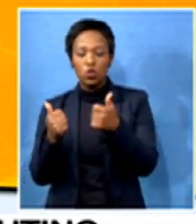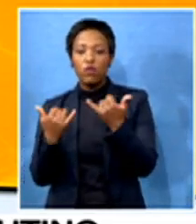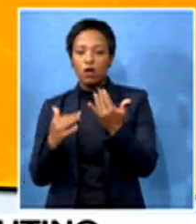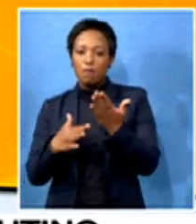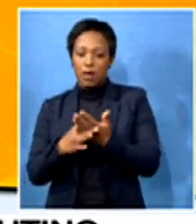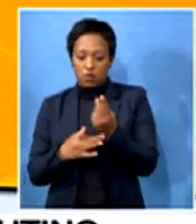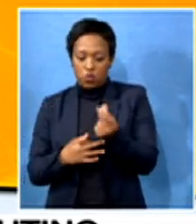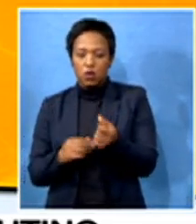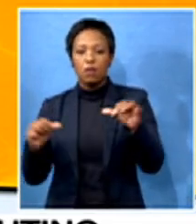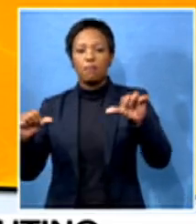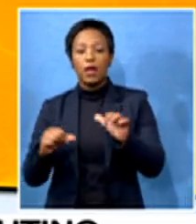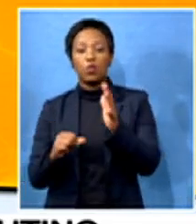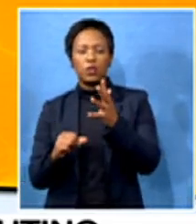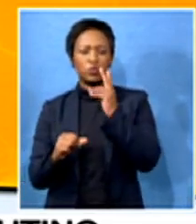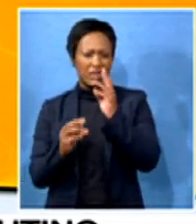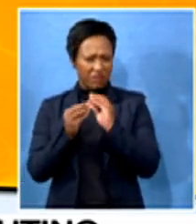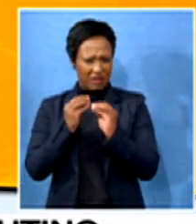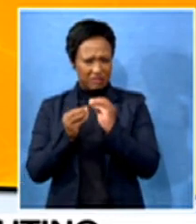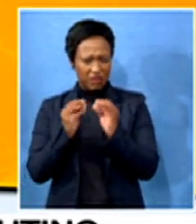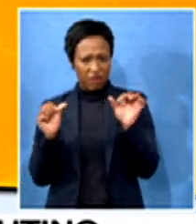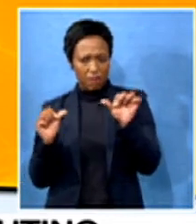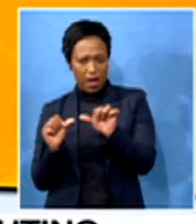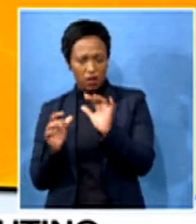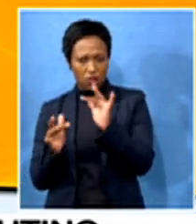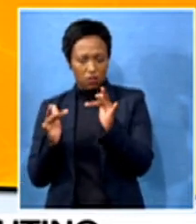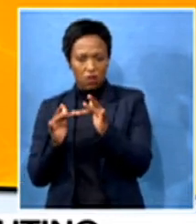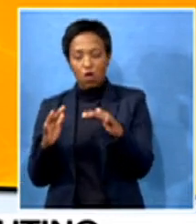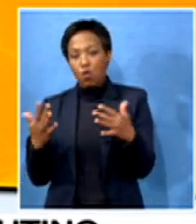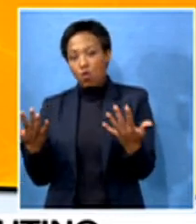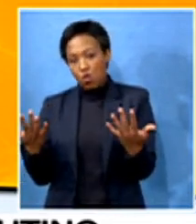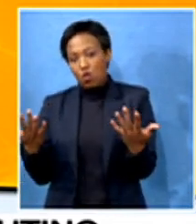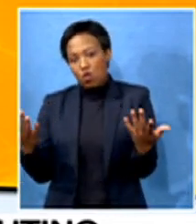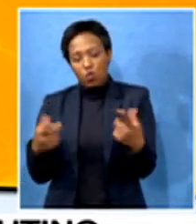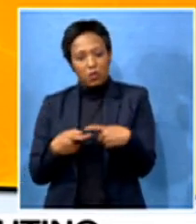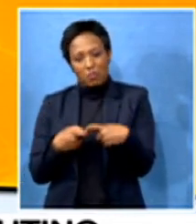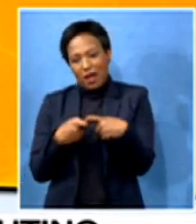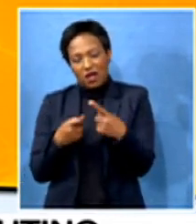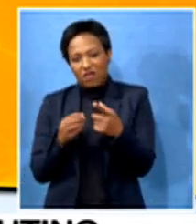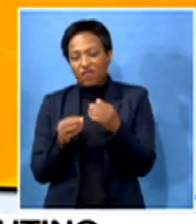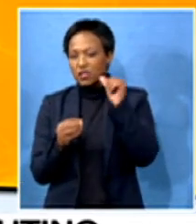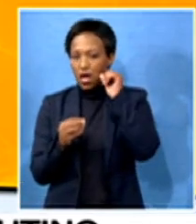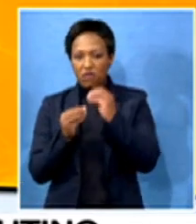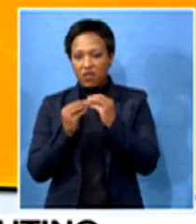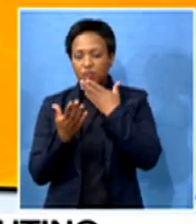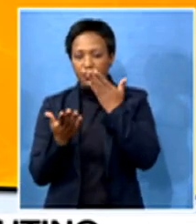then we'll come back and see if we can get a better connection. Alternatively, we'll have to park it for another time.